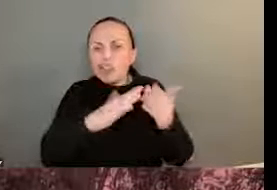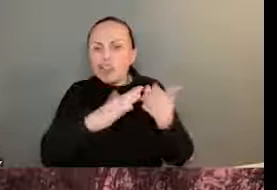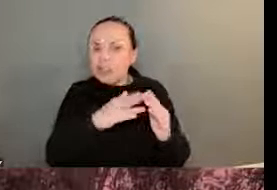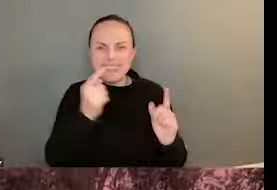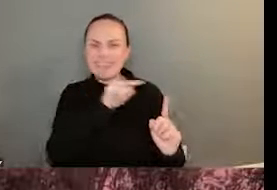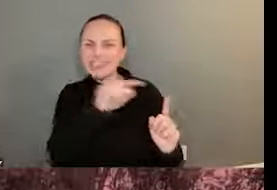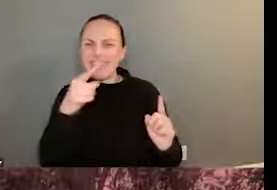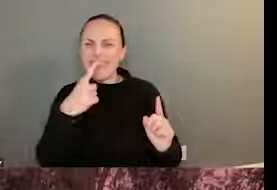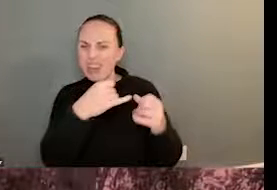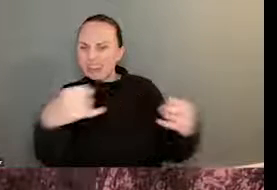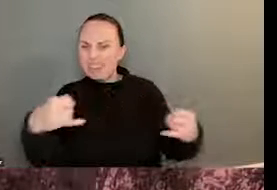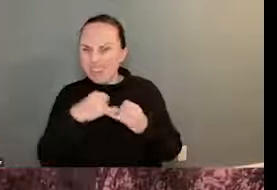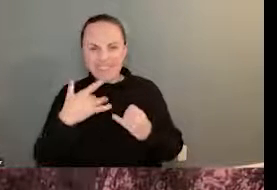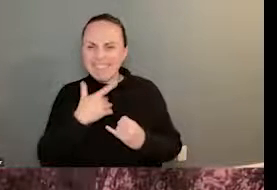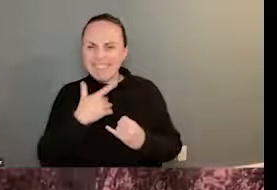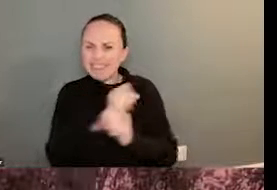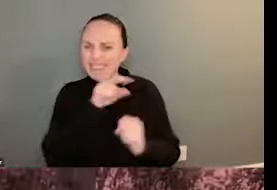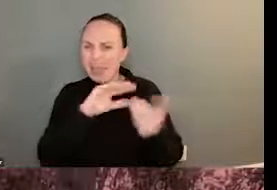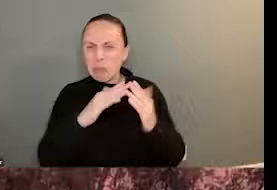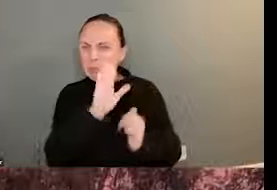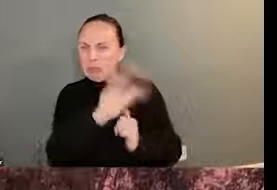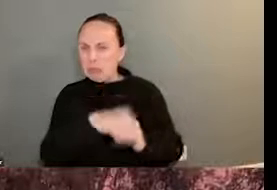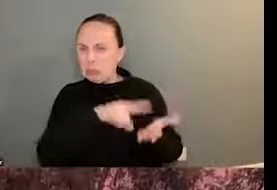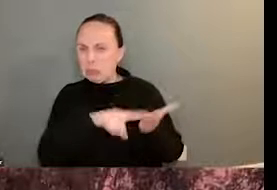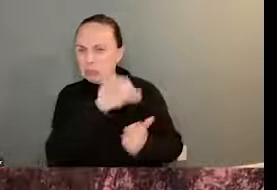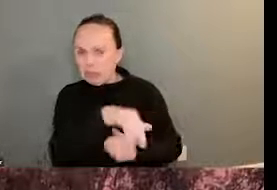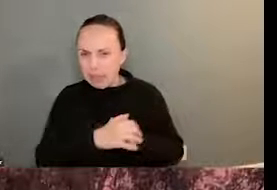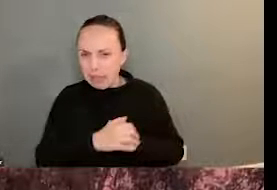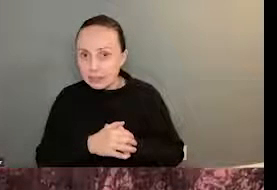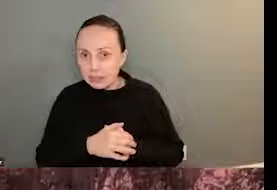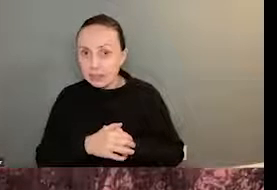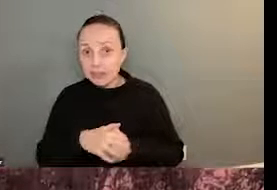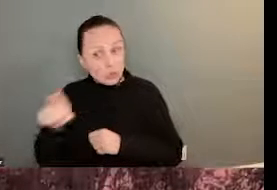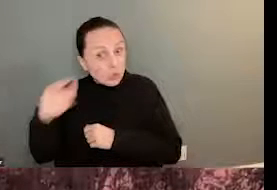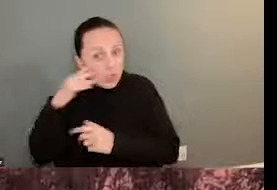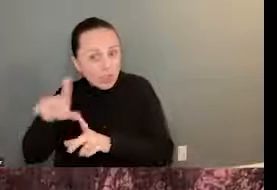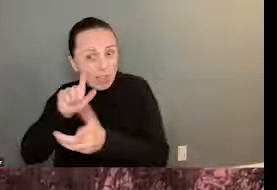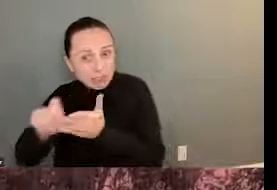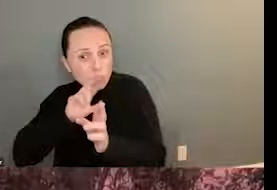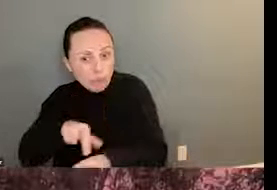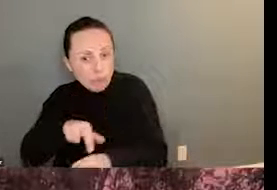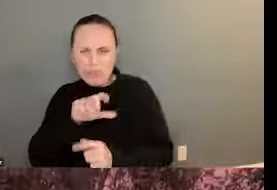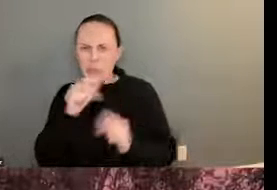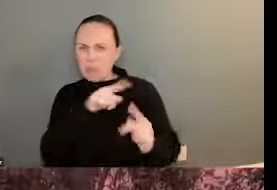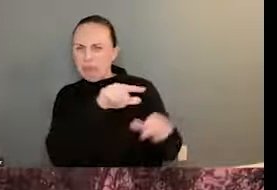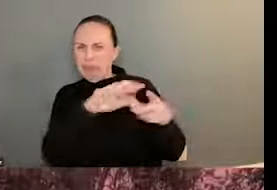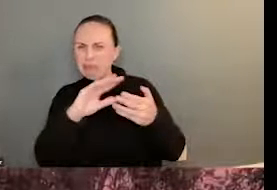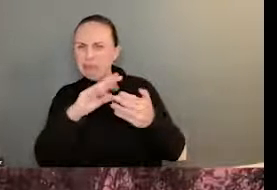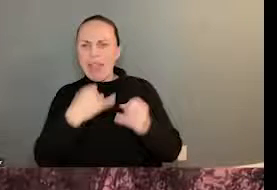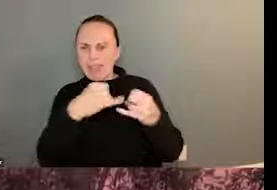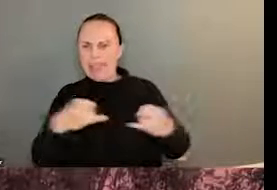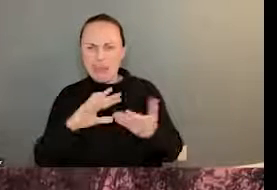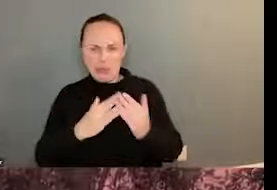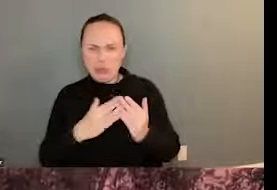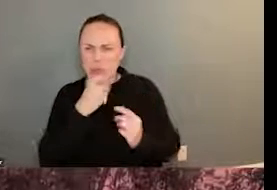safe. Where we know that that language is coded because there are folks that don't look like them, so they don't go to those neighborhoods, so they